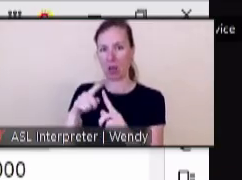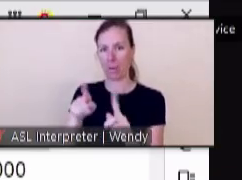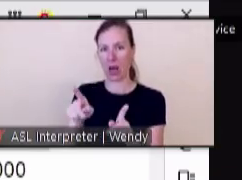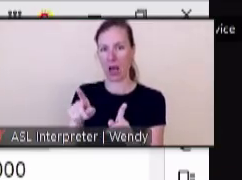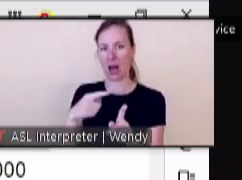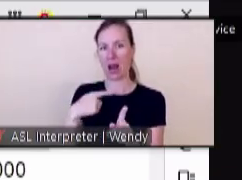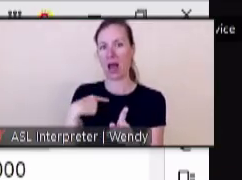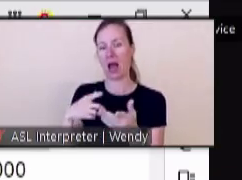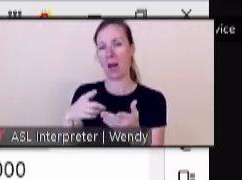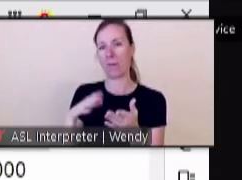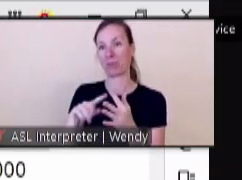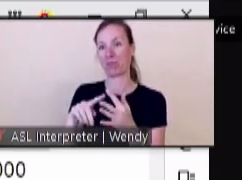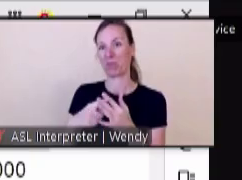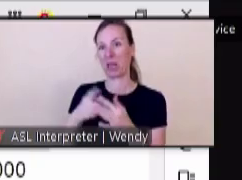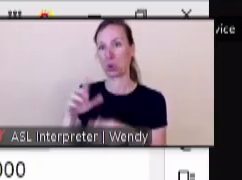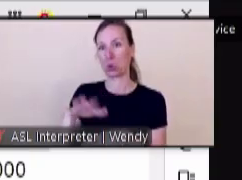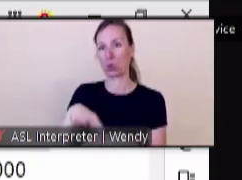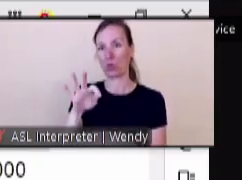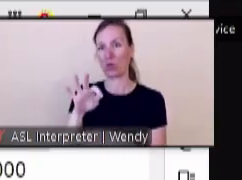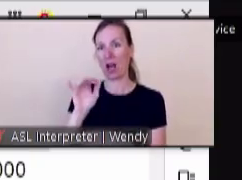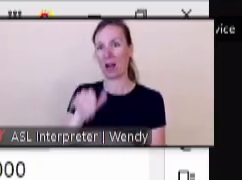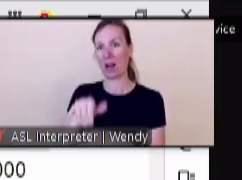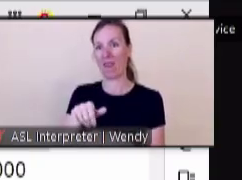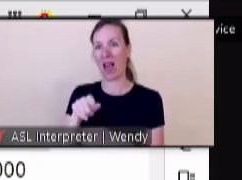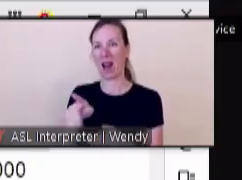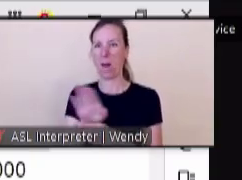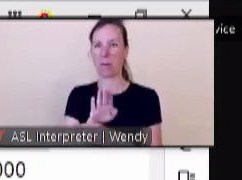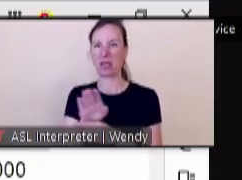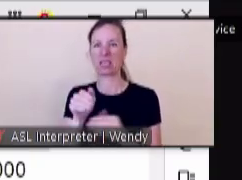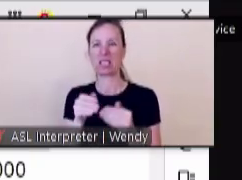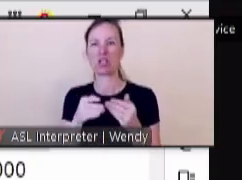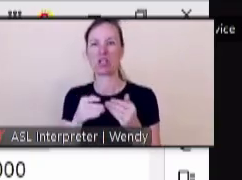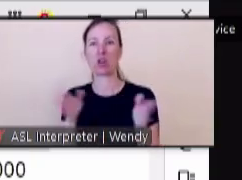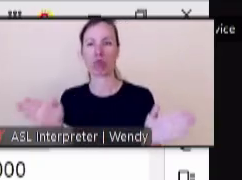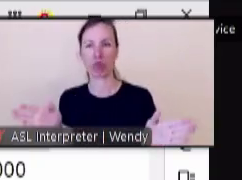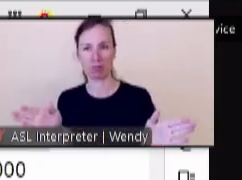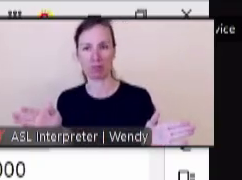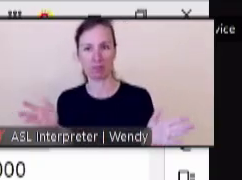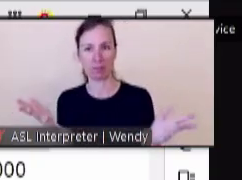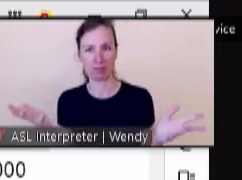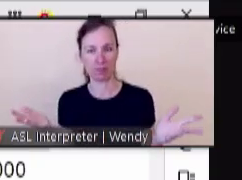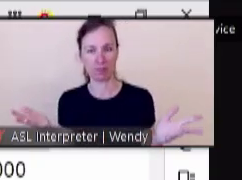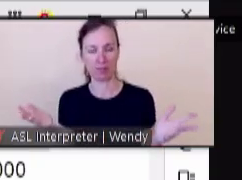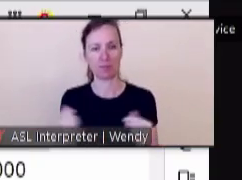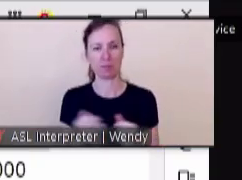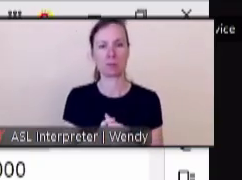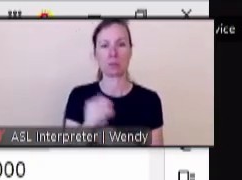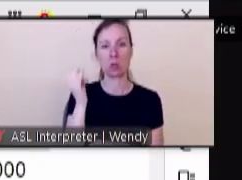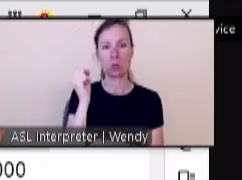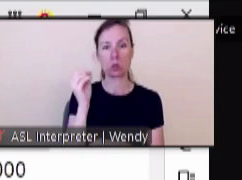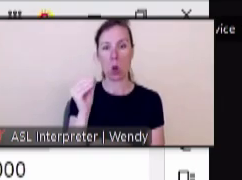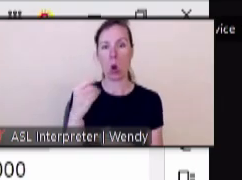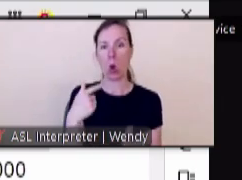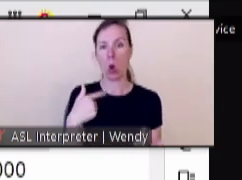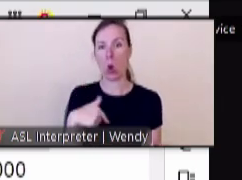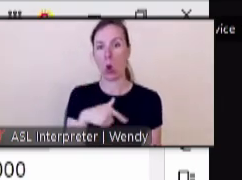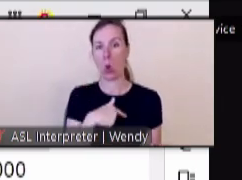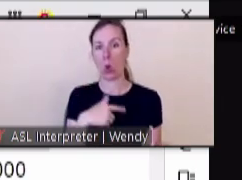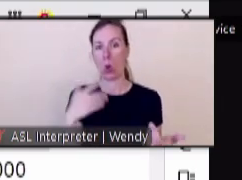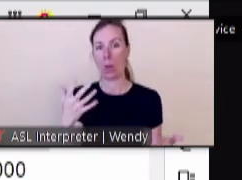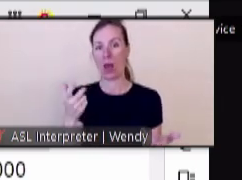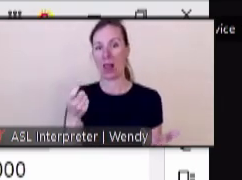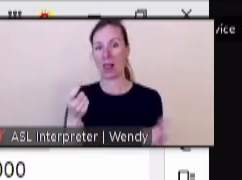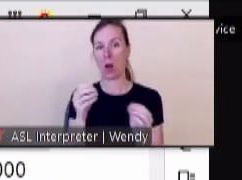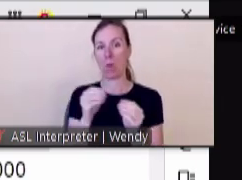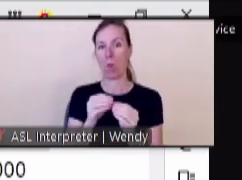find that, and just business in general. So, we've been a little bit more motivated to go out and build relationships